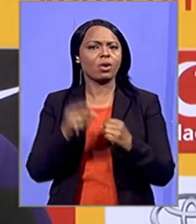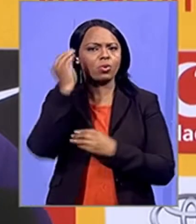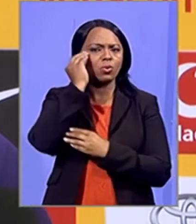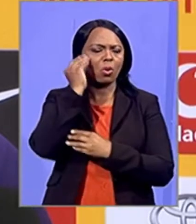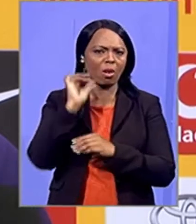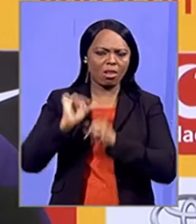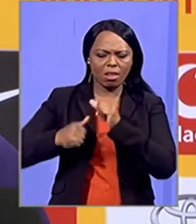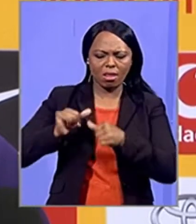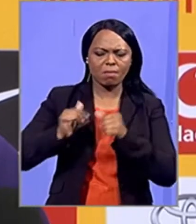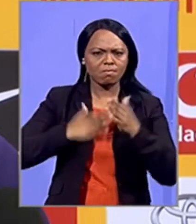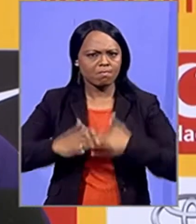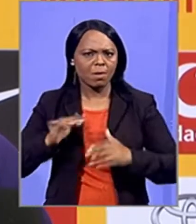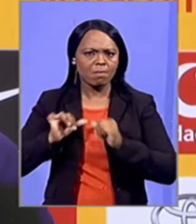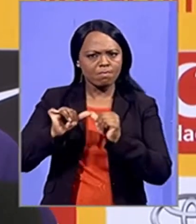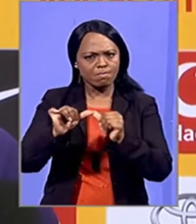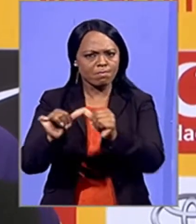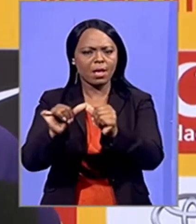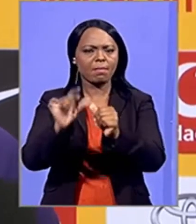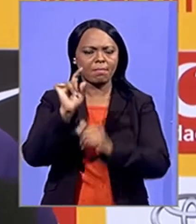consistency.